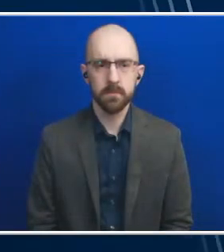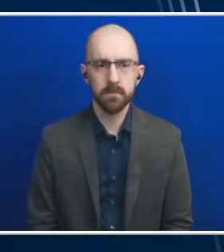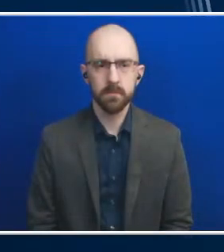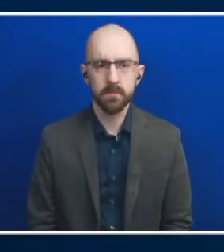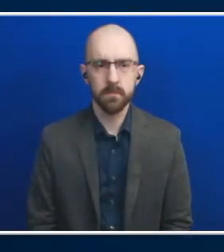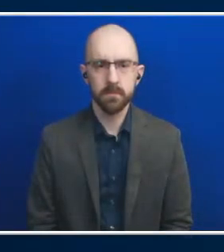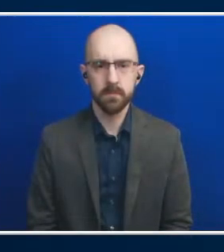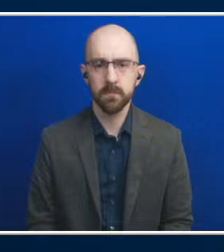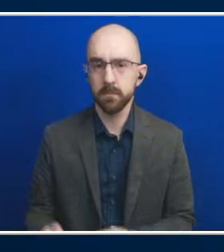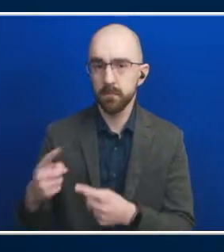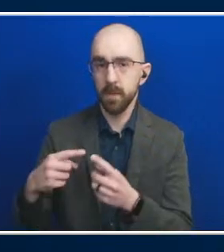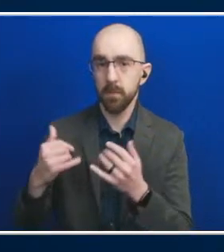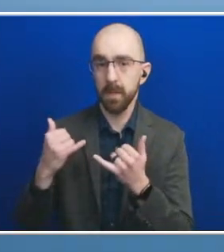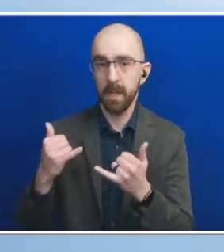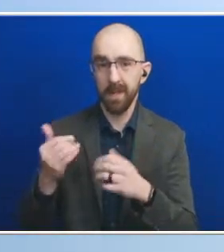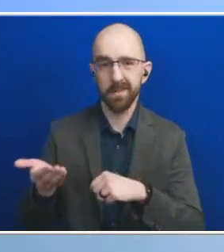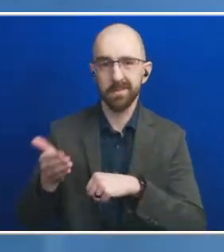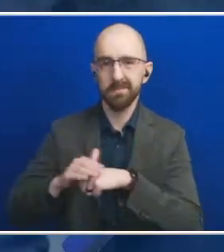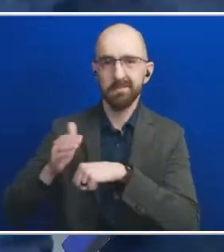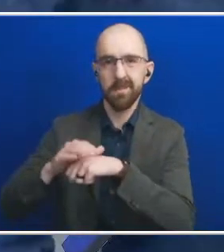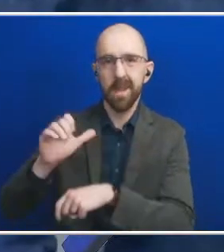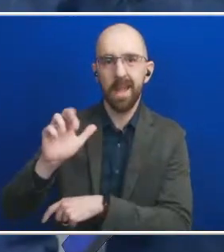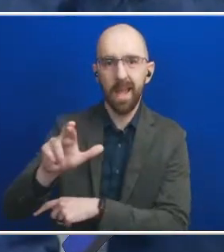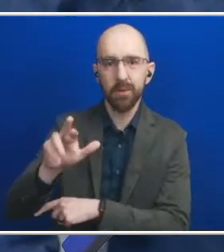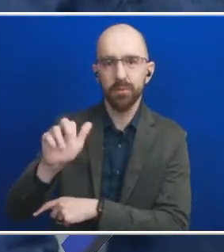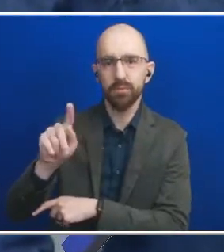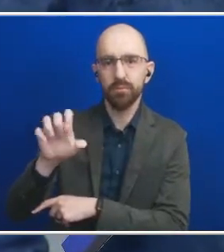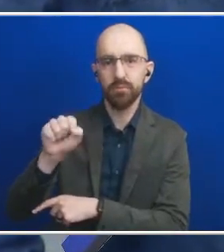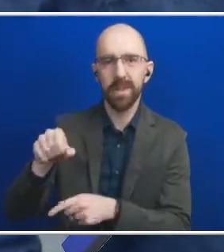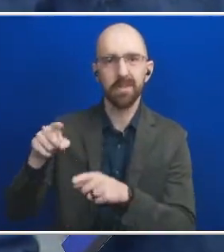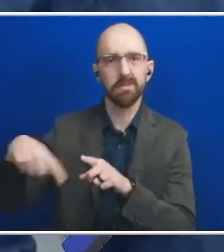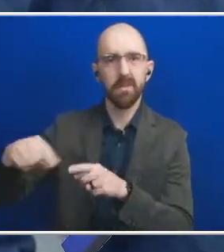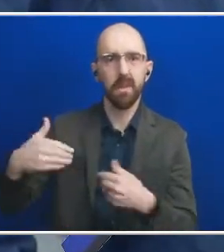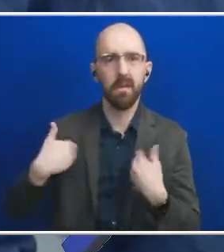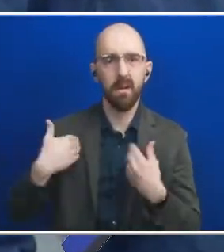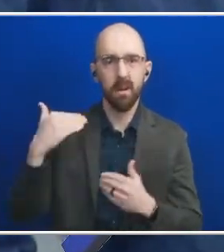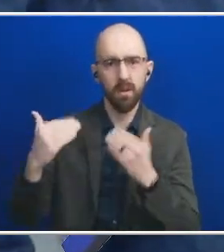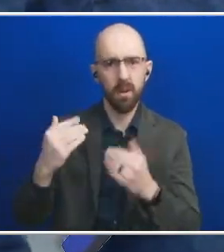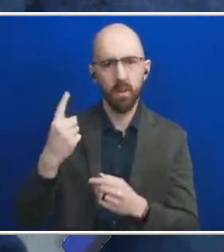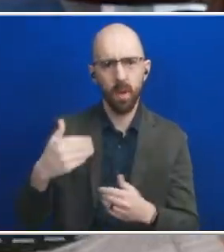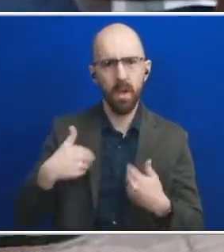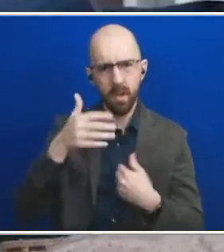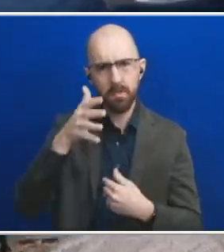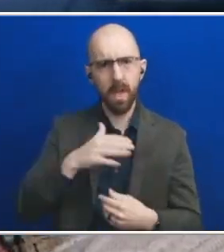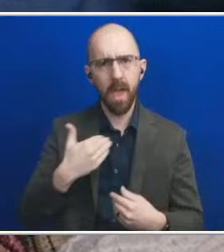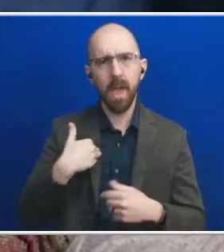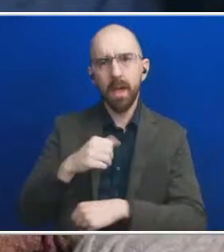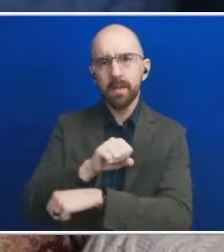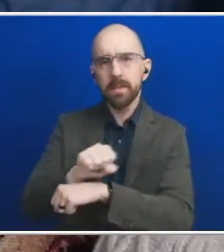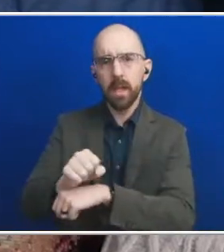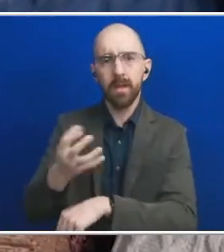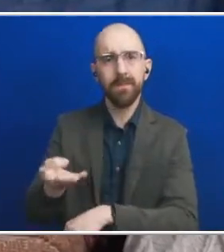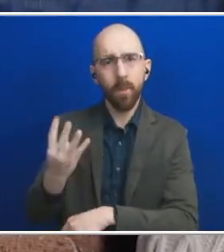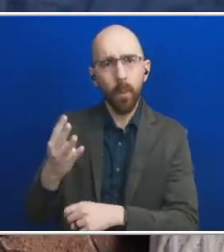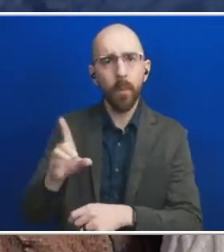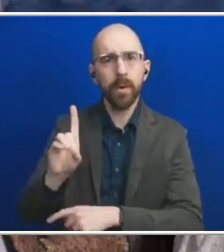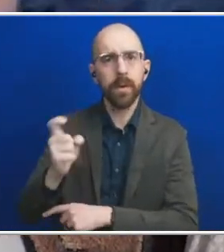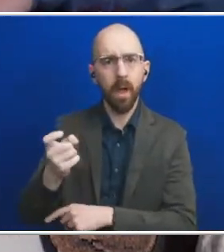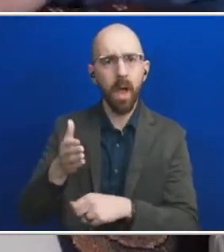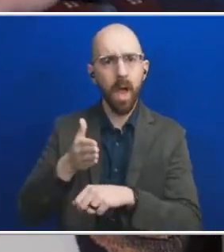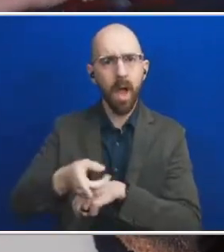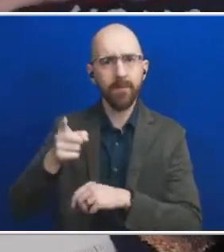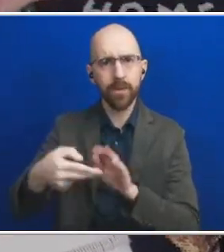Coming up today, rising cancer rates in younger adults. How one young man is facing a stage 4 diagnosis after being diagnosed